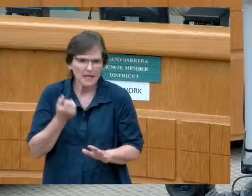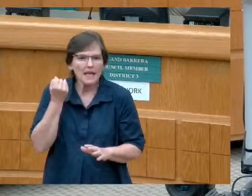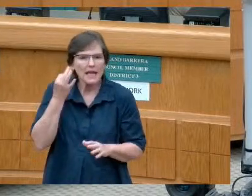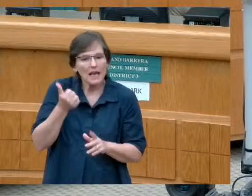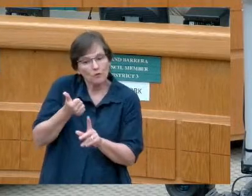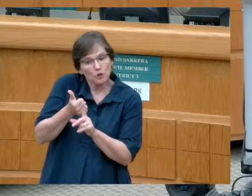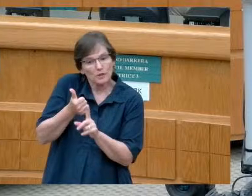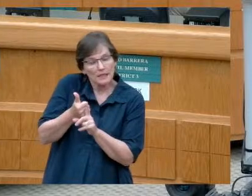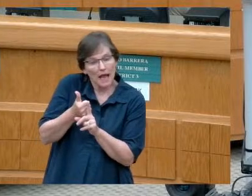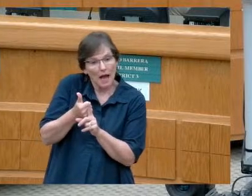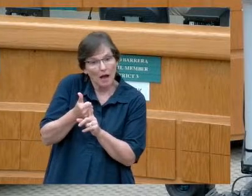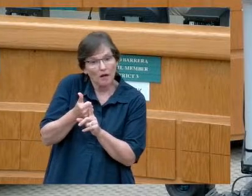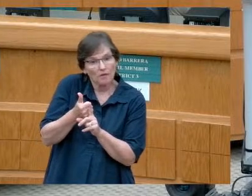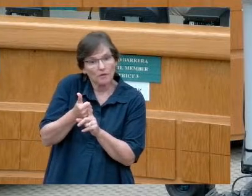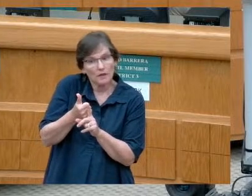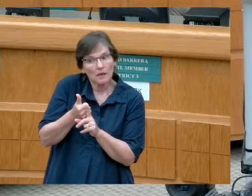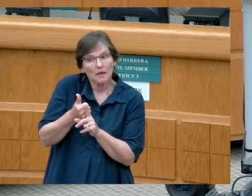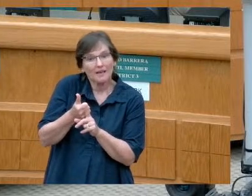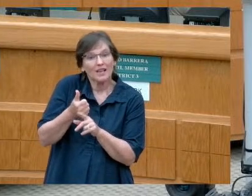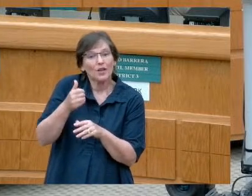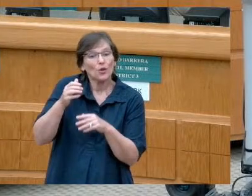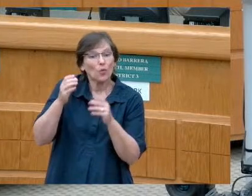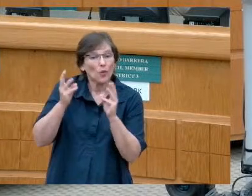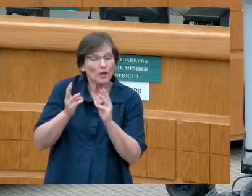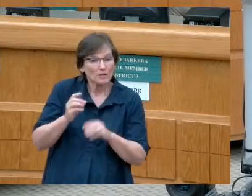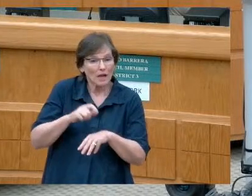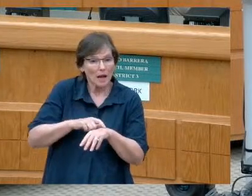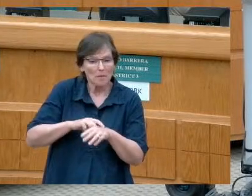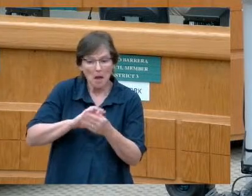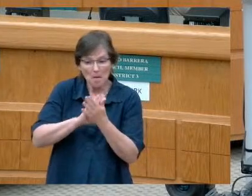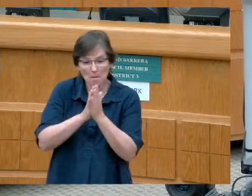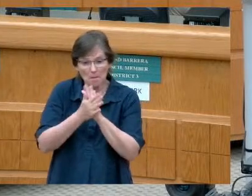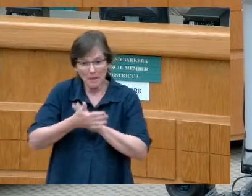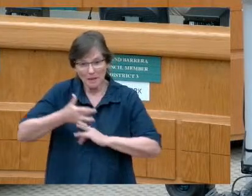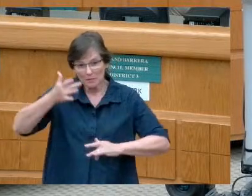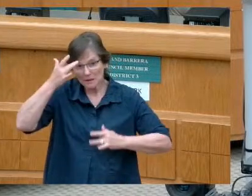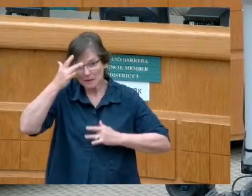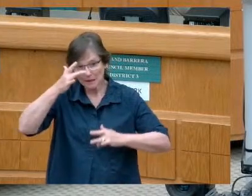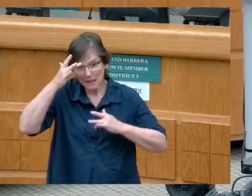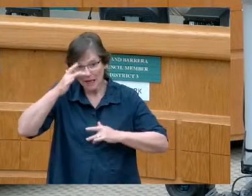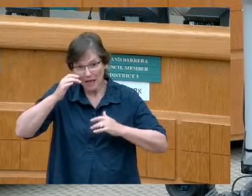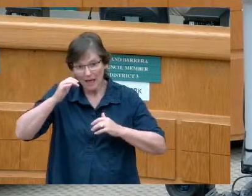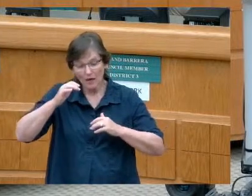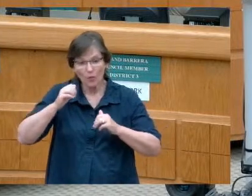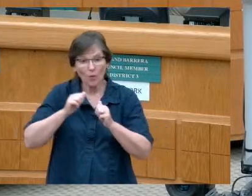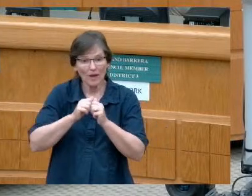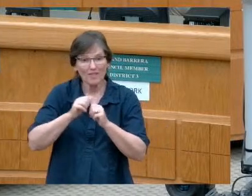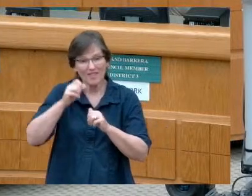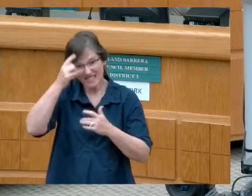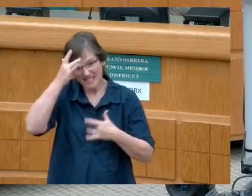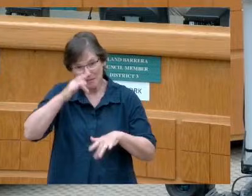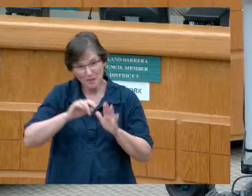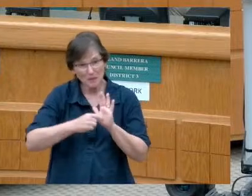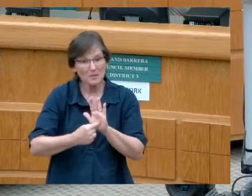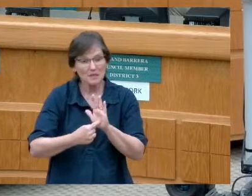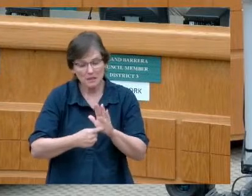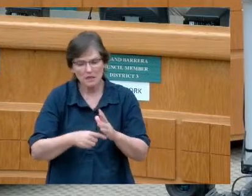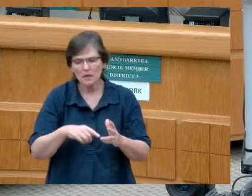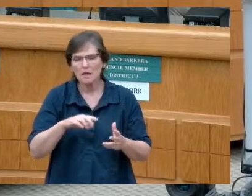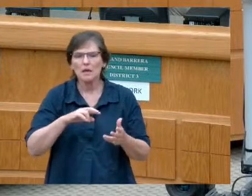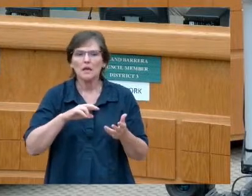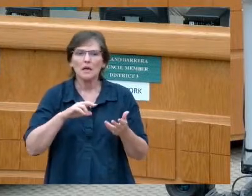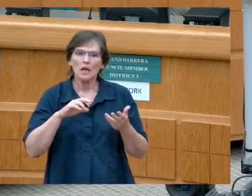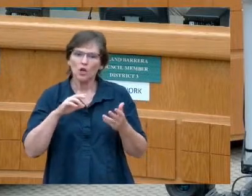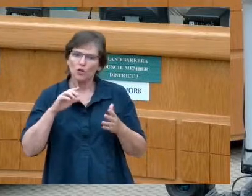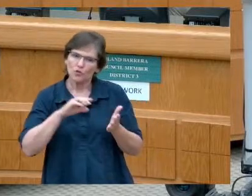out COVID-19 and not both flu and COVID-19 virus. The other concern we have during flu season is that the